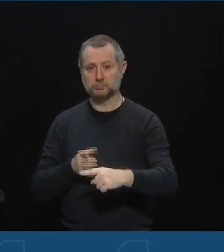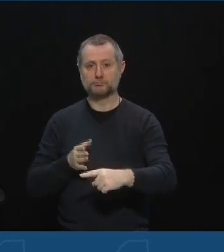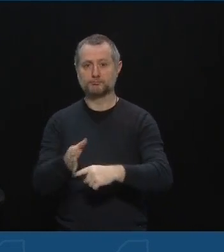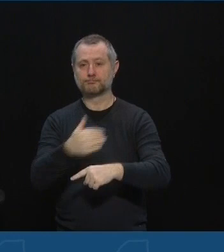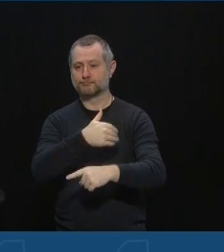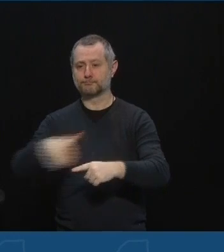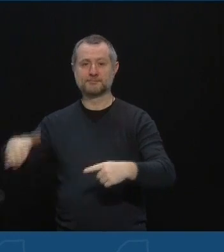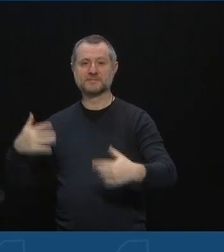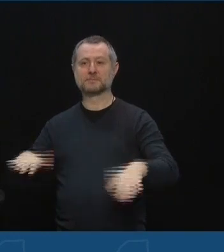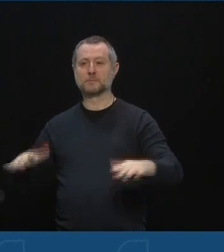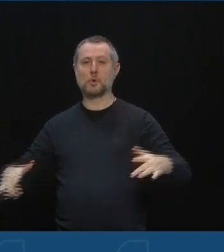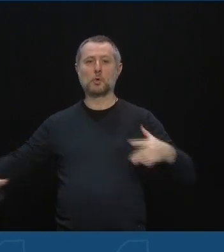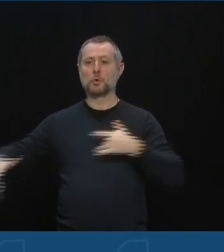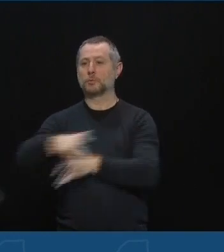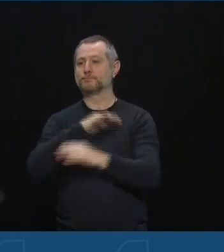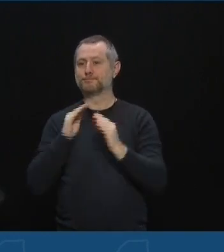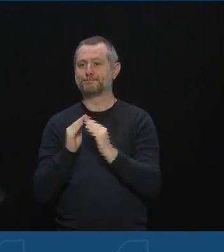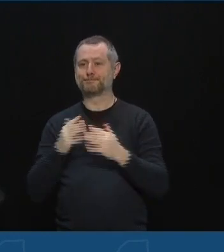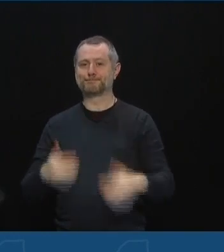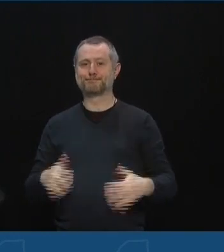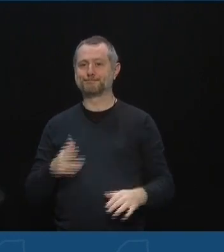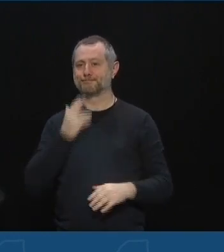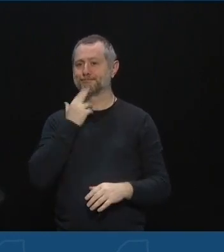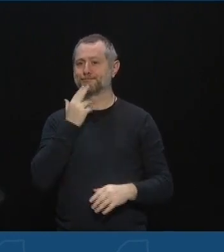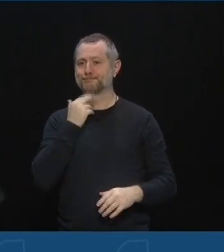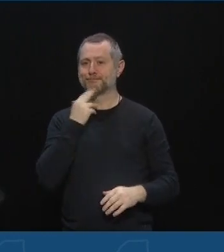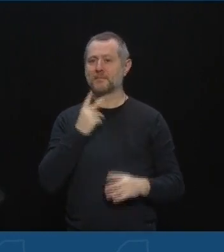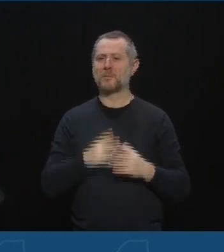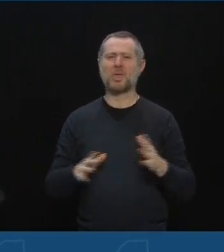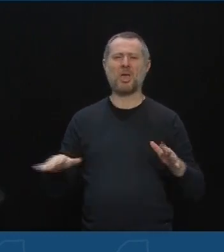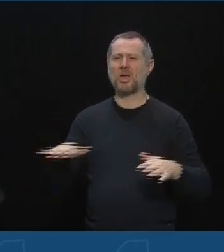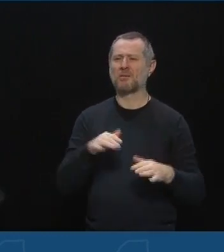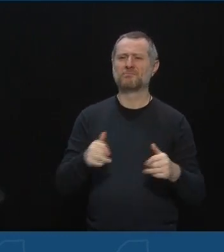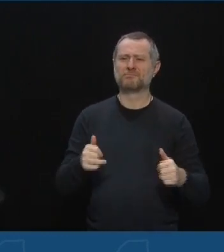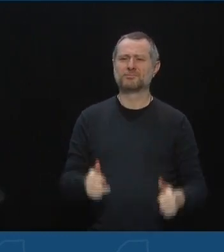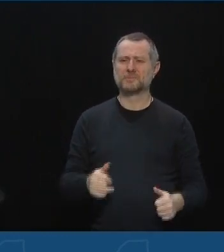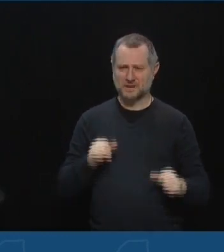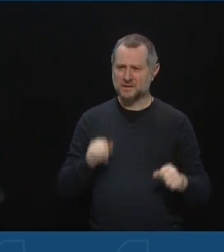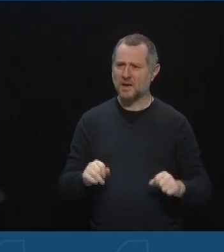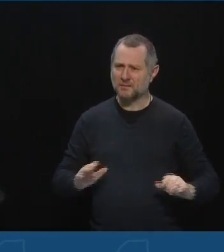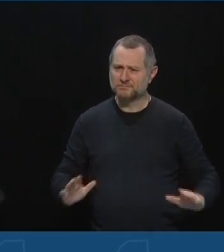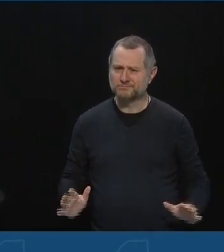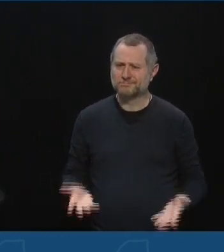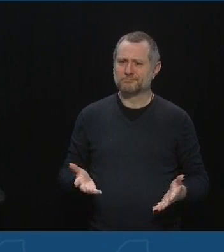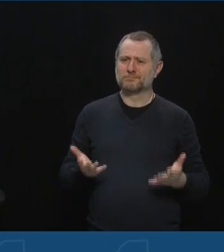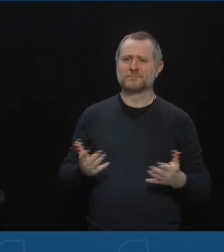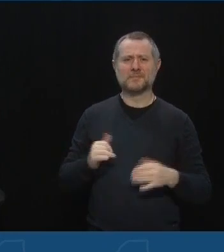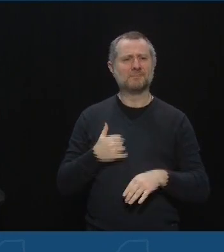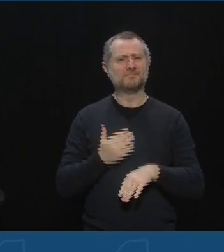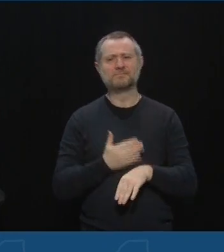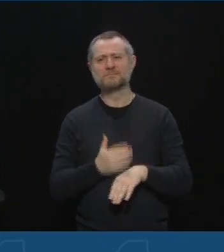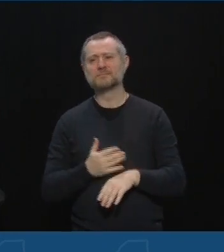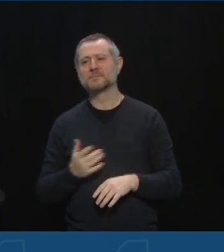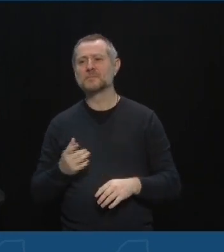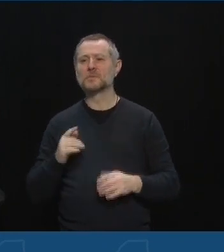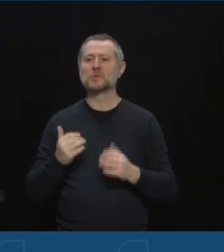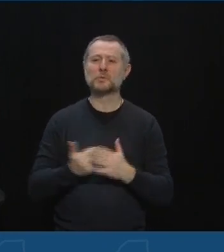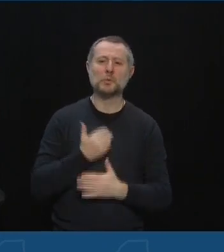great potential, a couple of buildings, but the upstairs could be converted into residential. The first floor could be a little